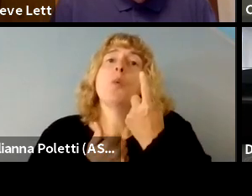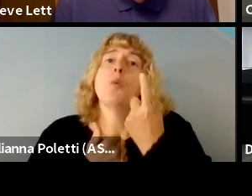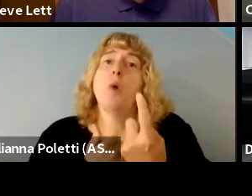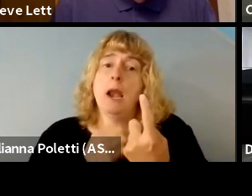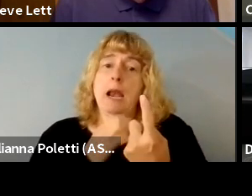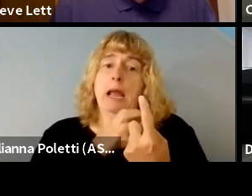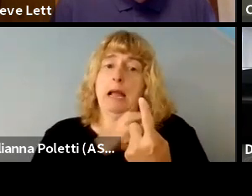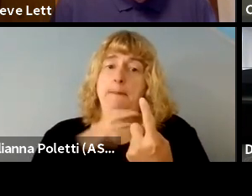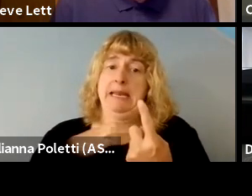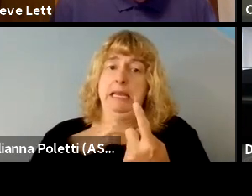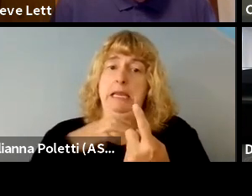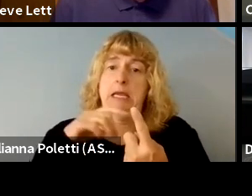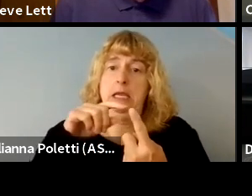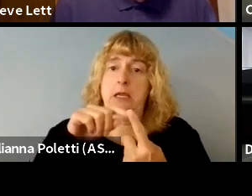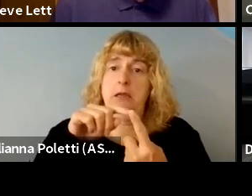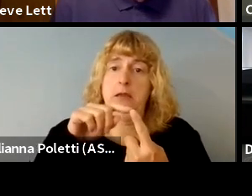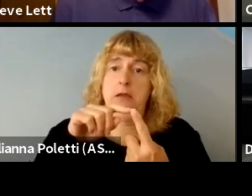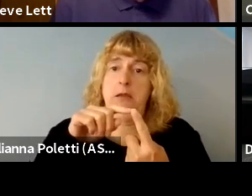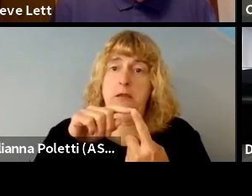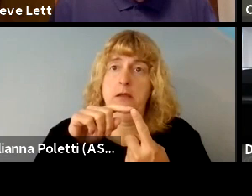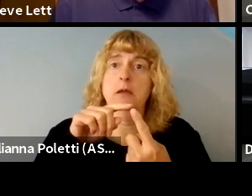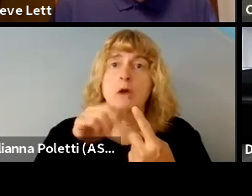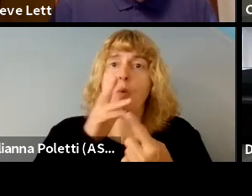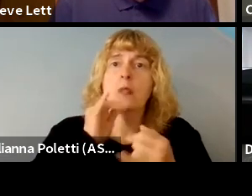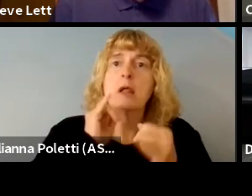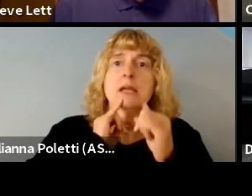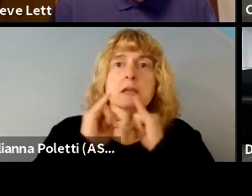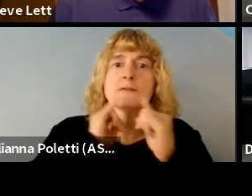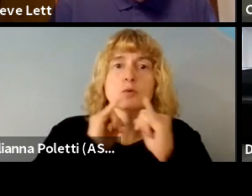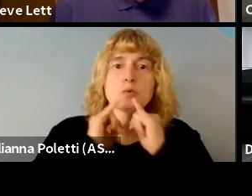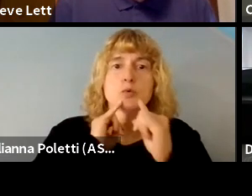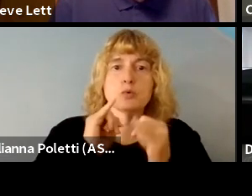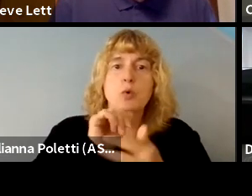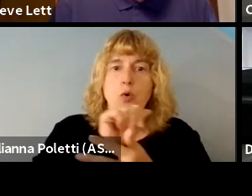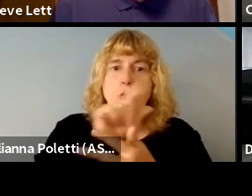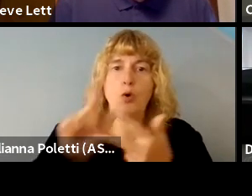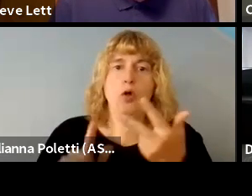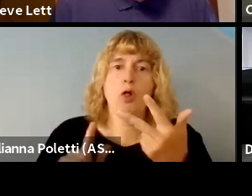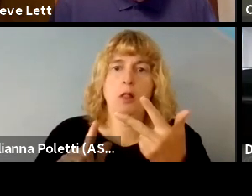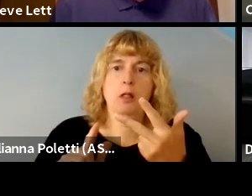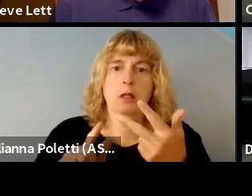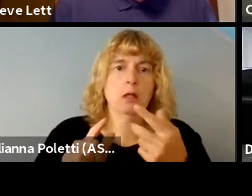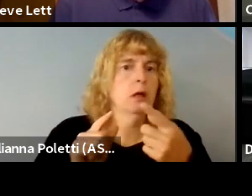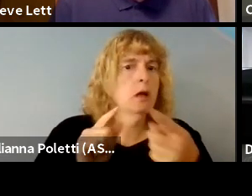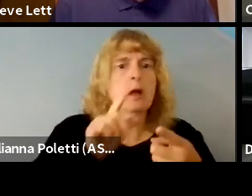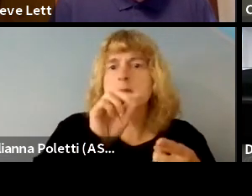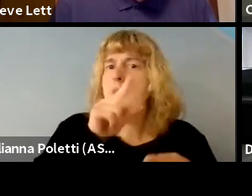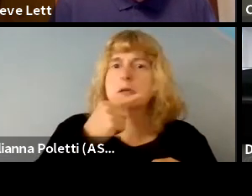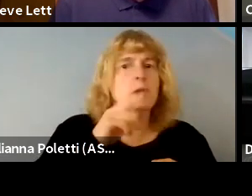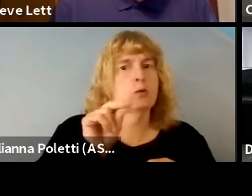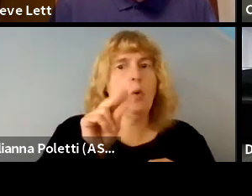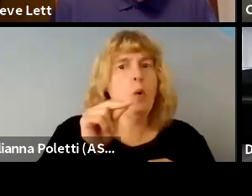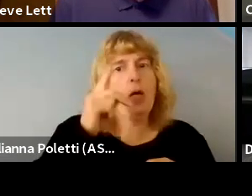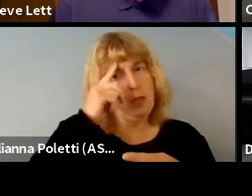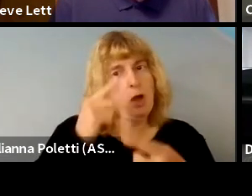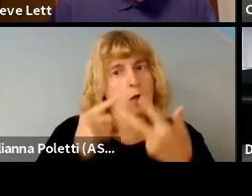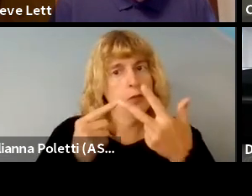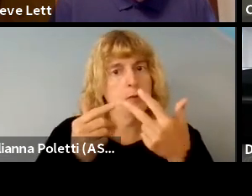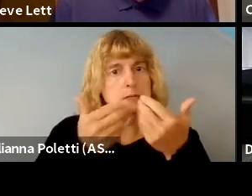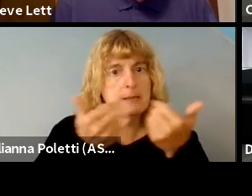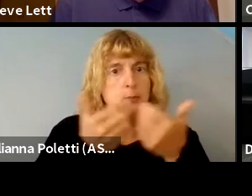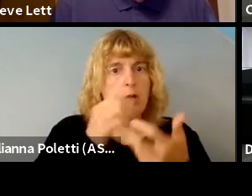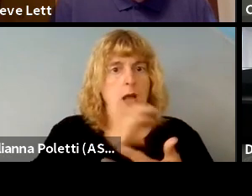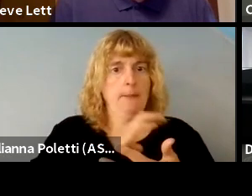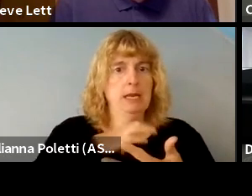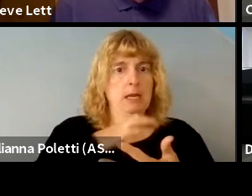positions. I think I got that right. Is that? I That's understand it I- as 3 separate committees. 3 Oh, separate 3 Yeah. separate. Okay. Oh,